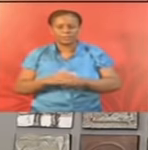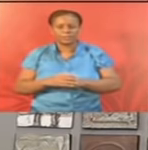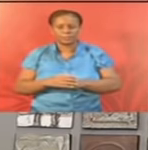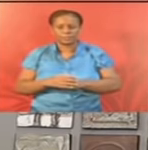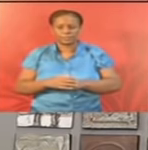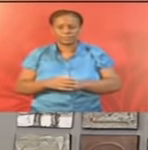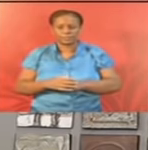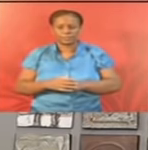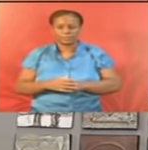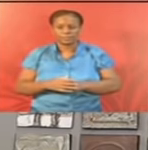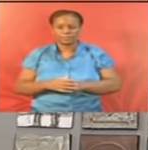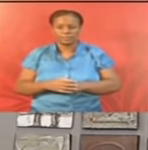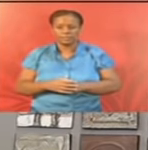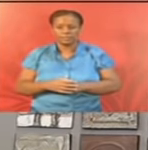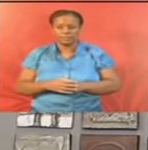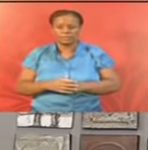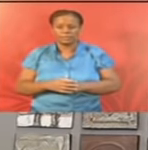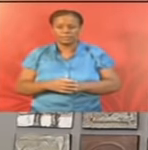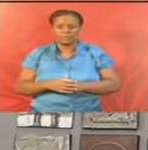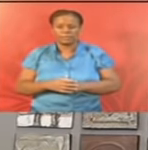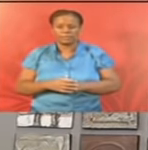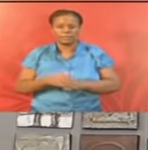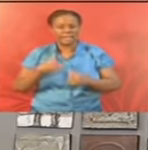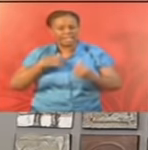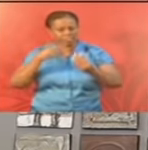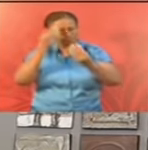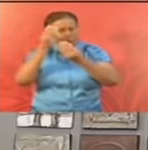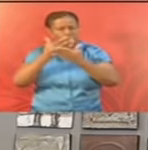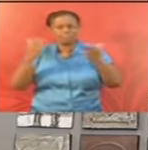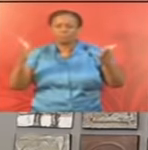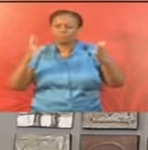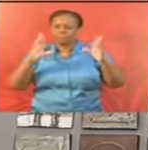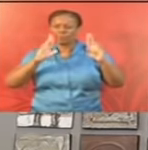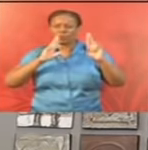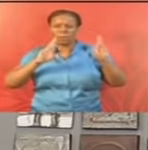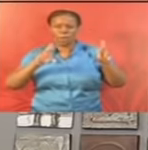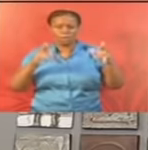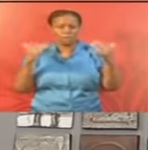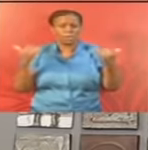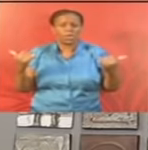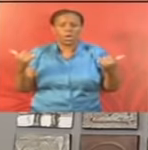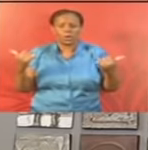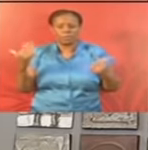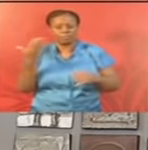statistics as at Monday, September 7th, 2020. I turn you back over to Ms. Alcantara.